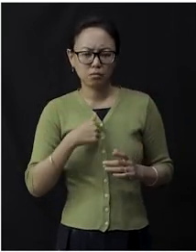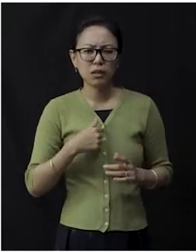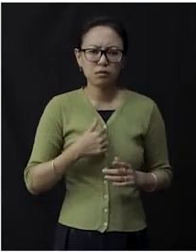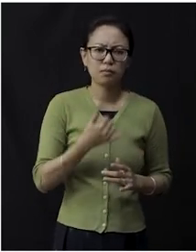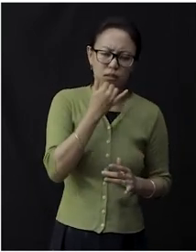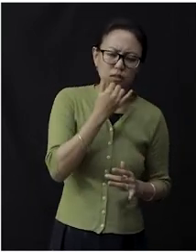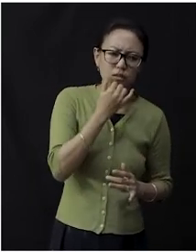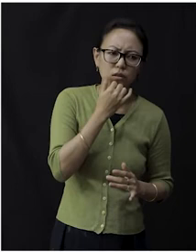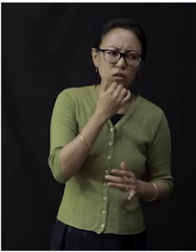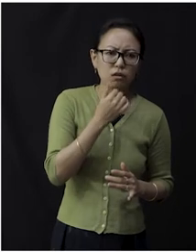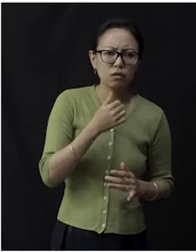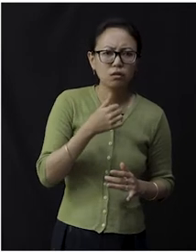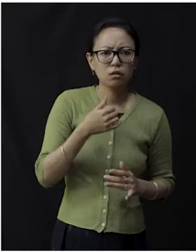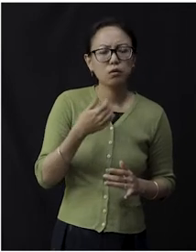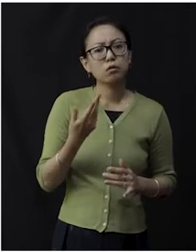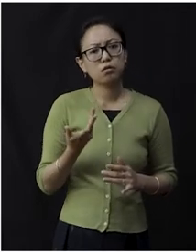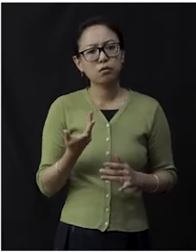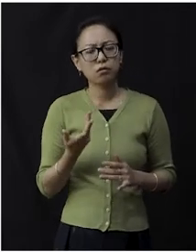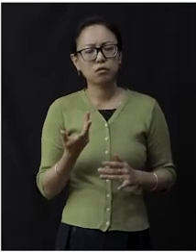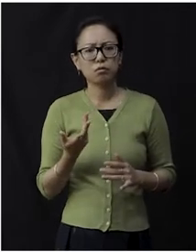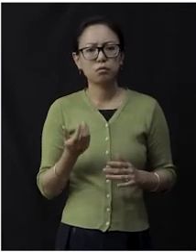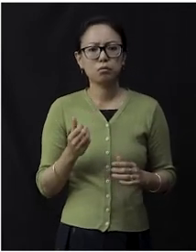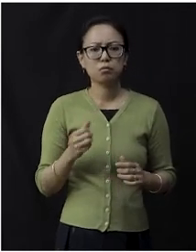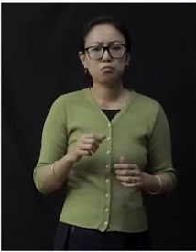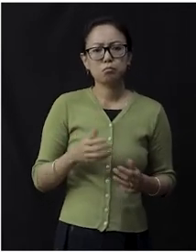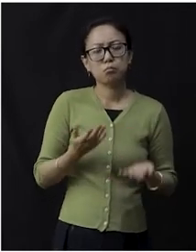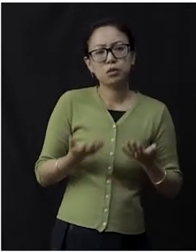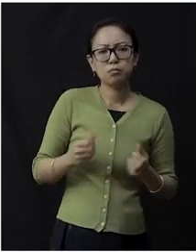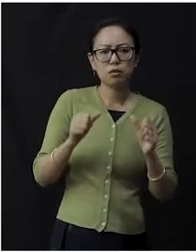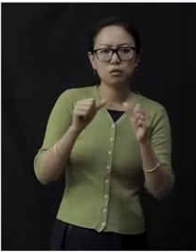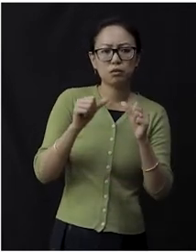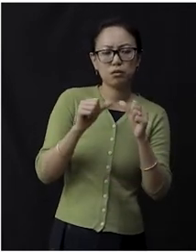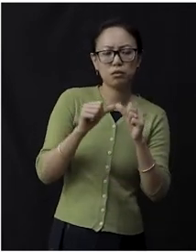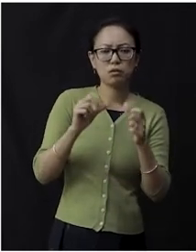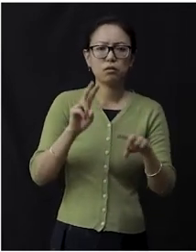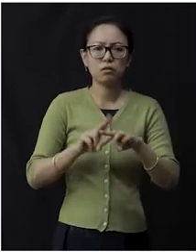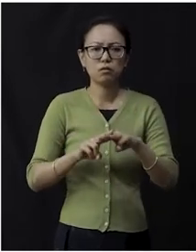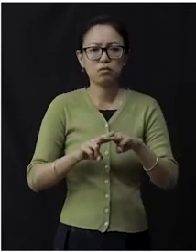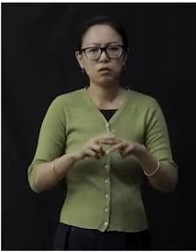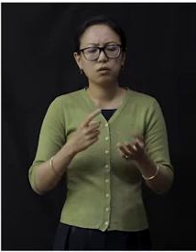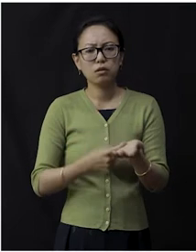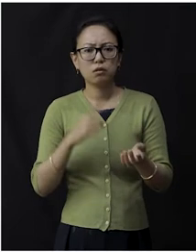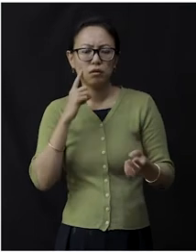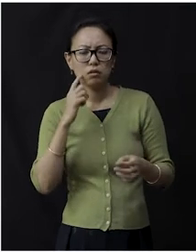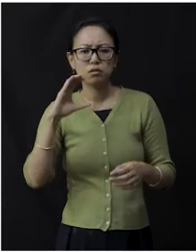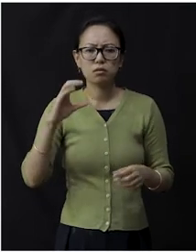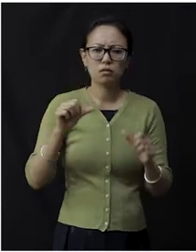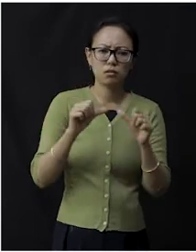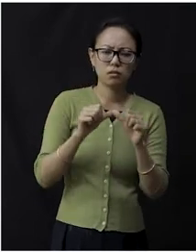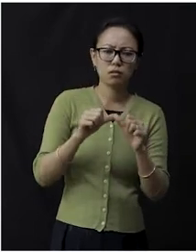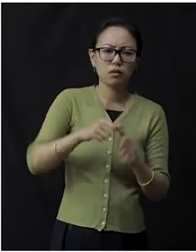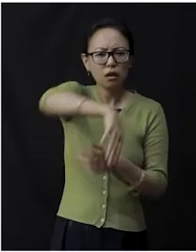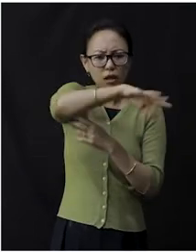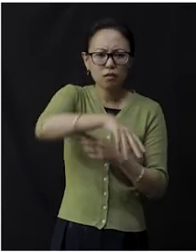elephant. Maybe in Africa we have different elephants and in India we have different elephants. So what is